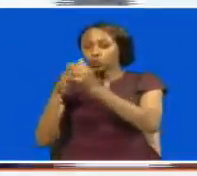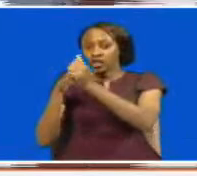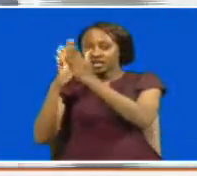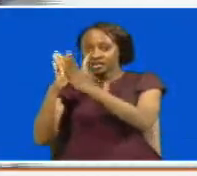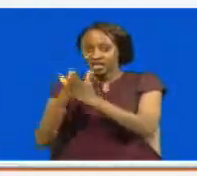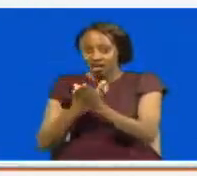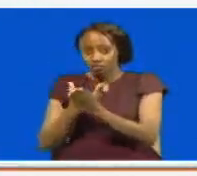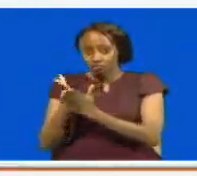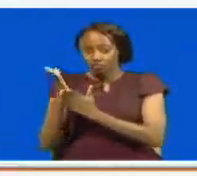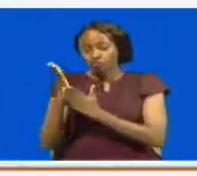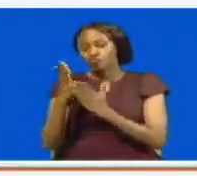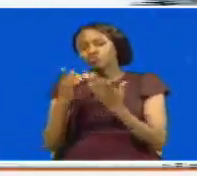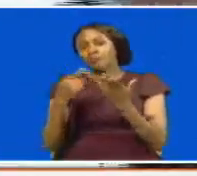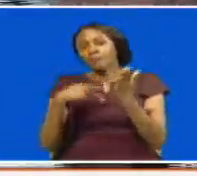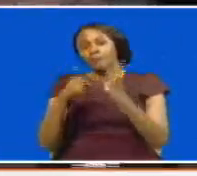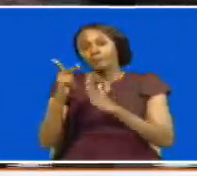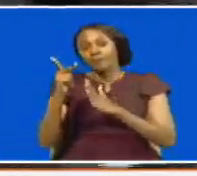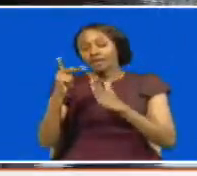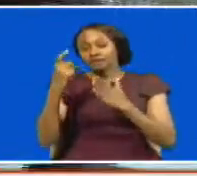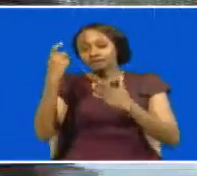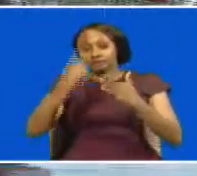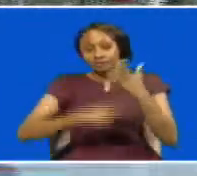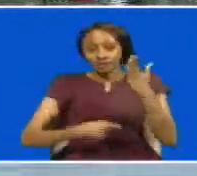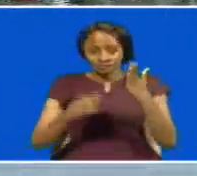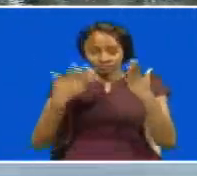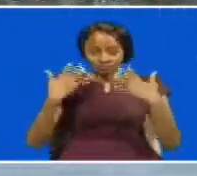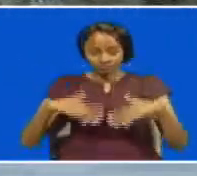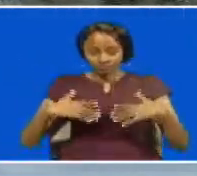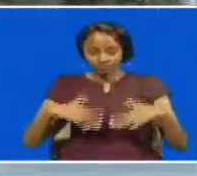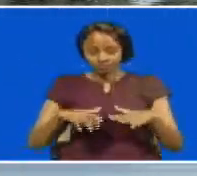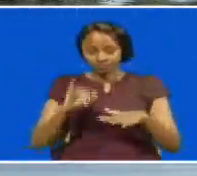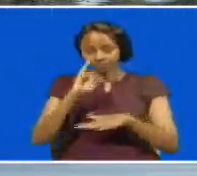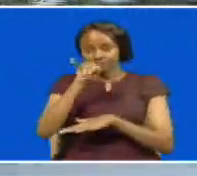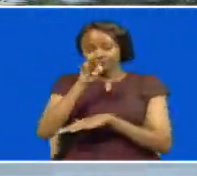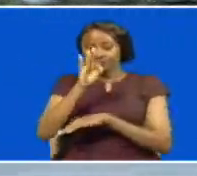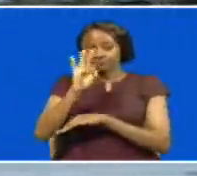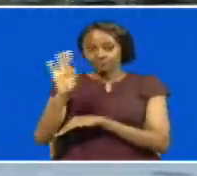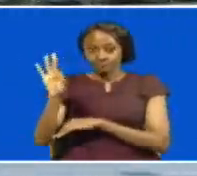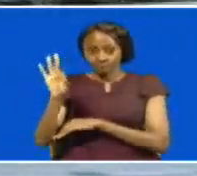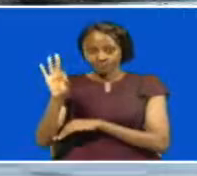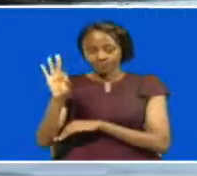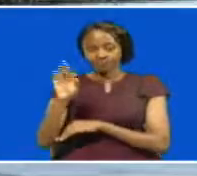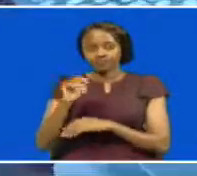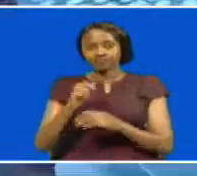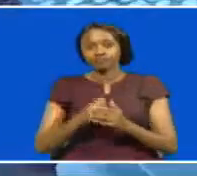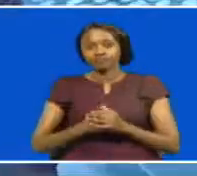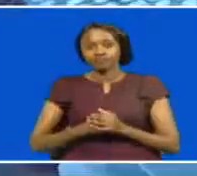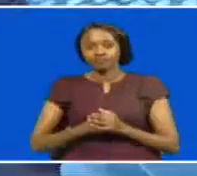facilitated by the taxpayers. Jeff Kirui, KTN News.